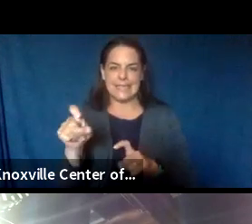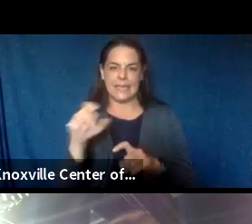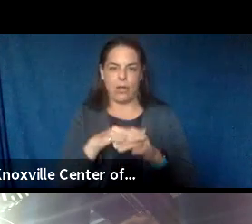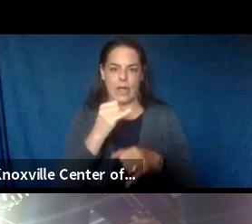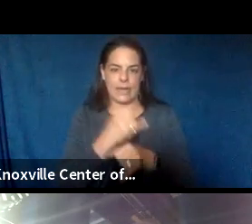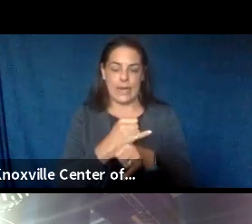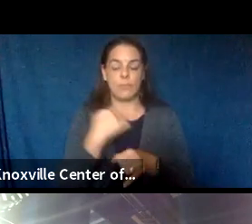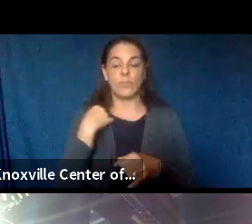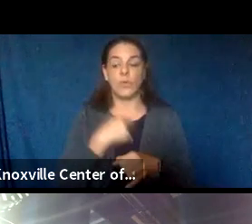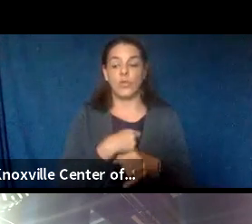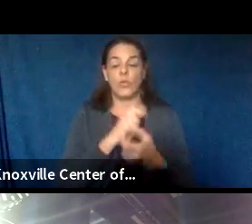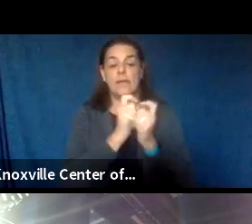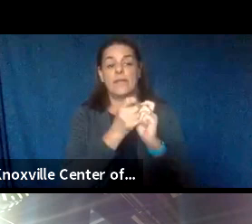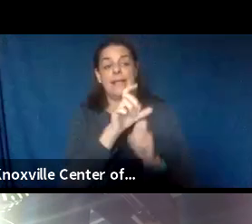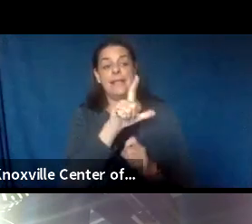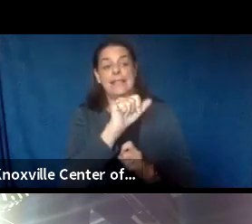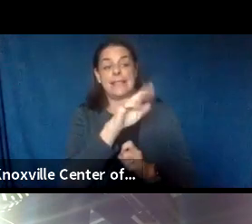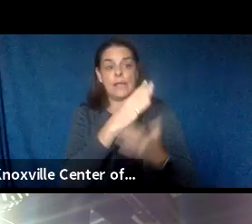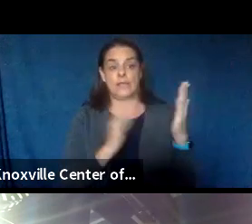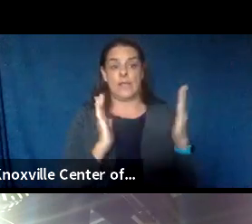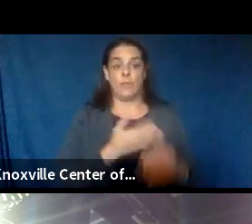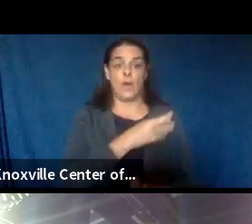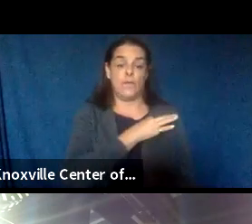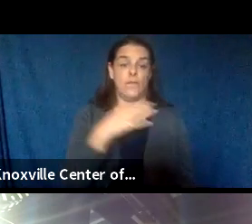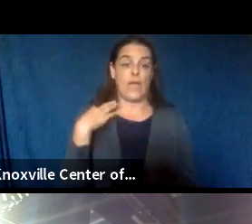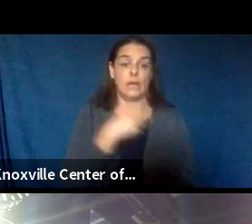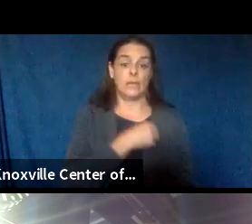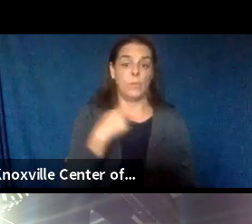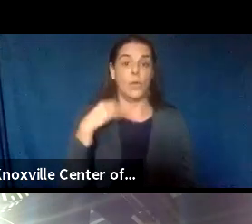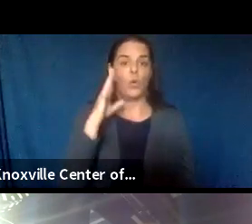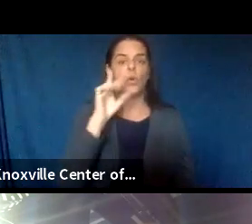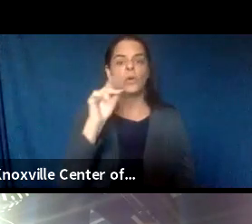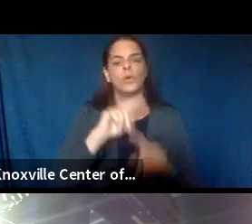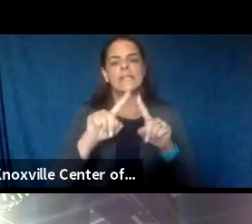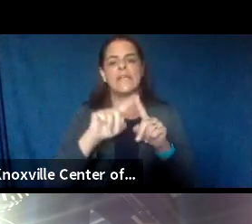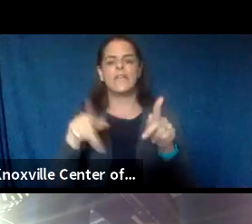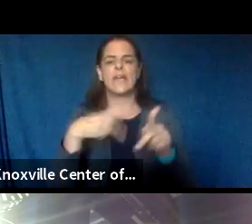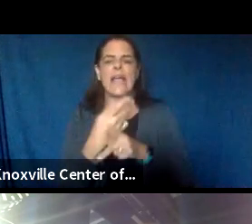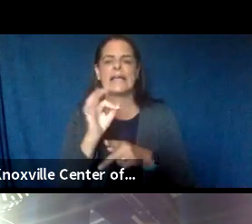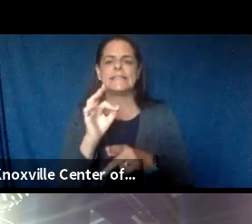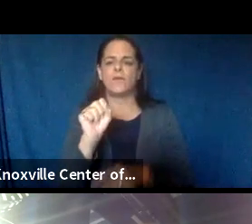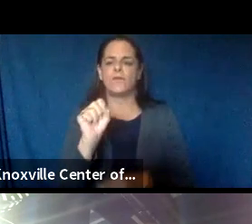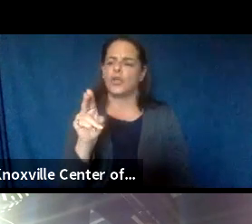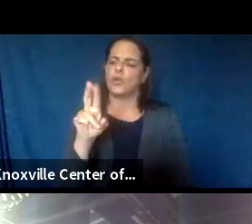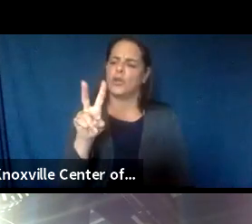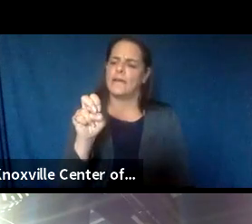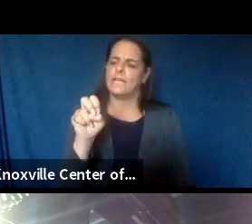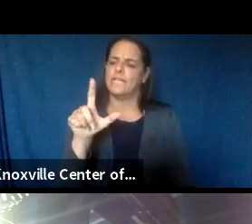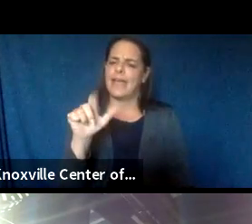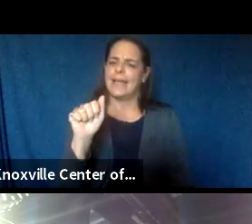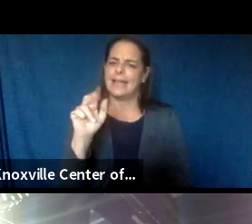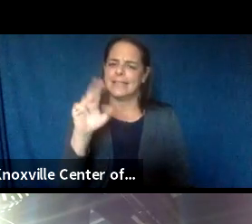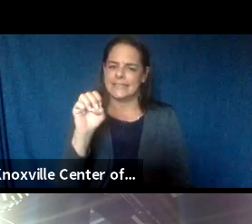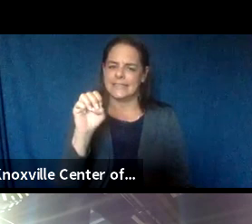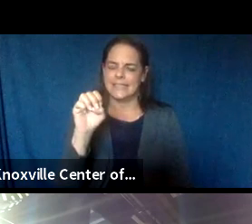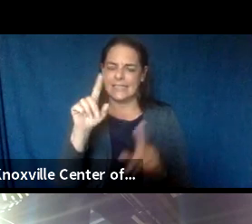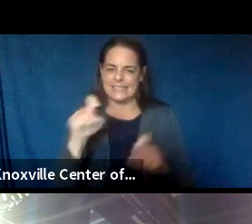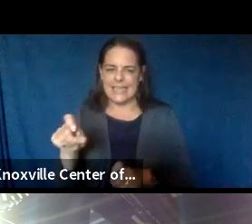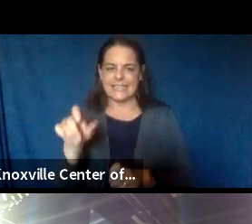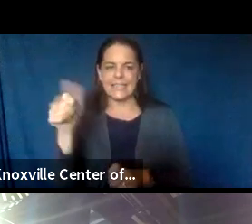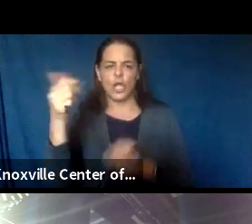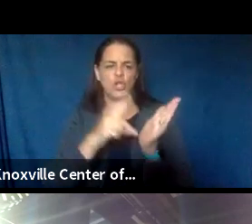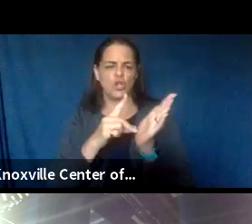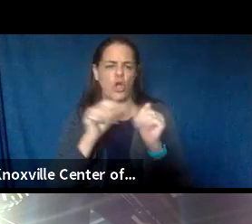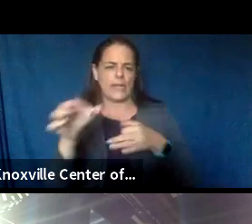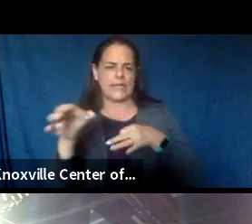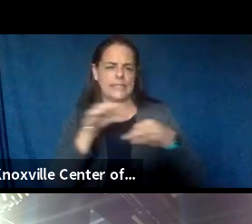our faculty members who are going to be doing different types of surveillance testing, and Dr. Gregg can talk more about that. That will